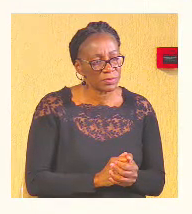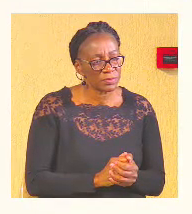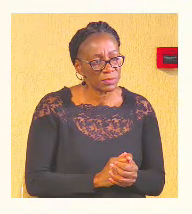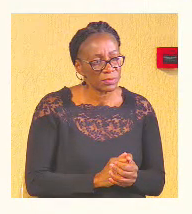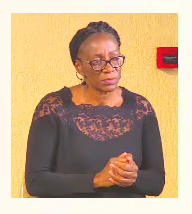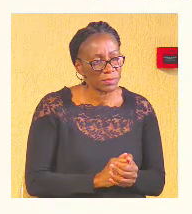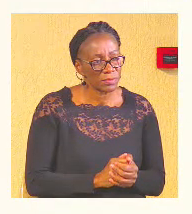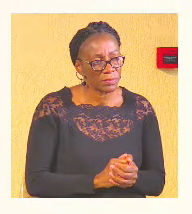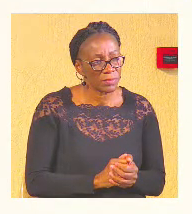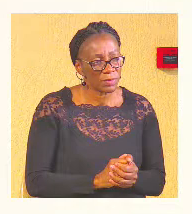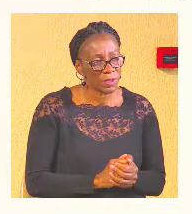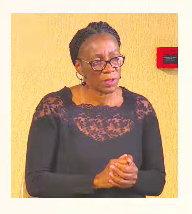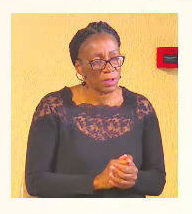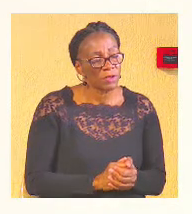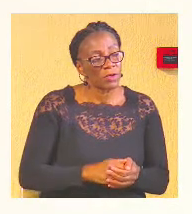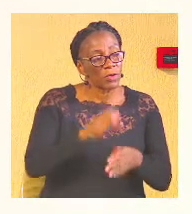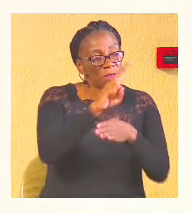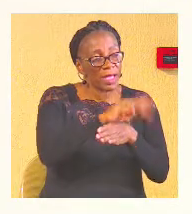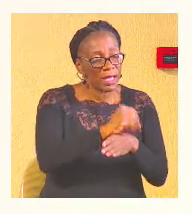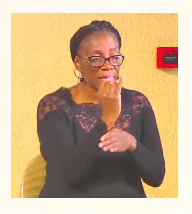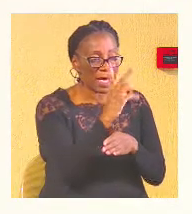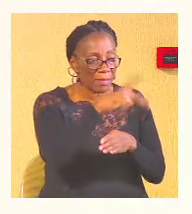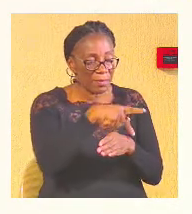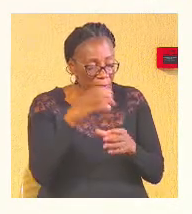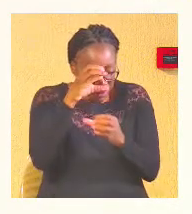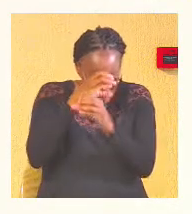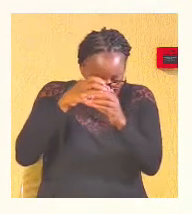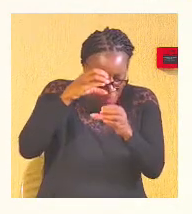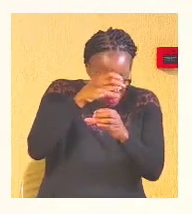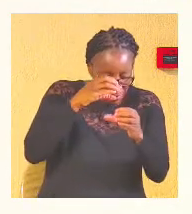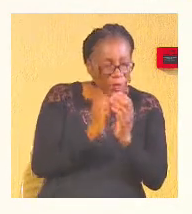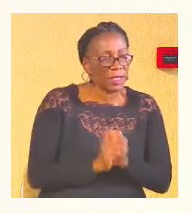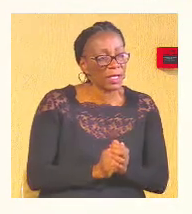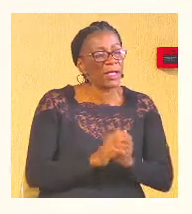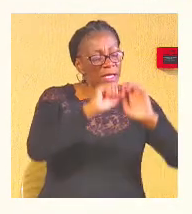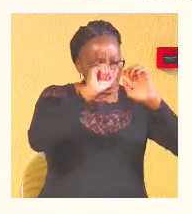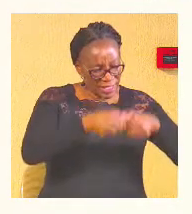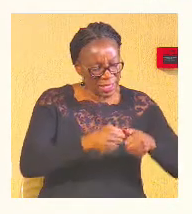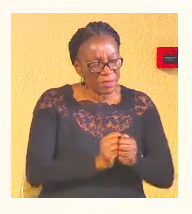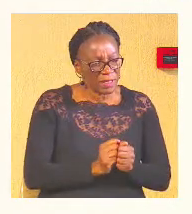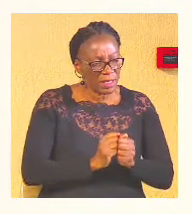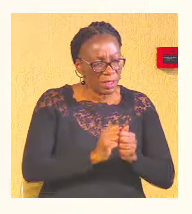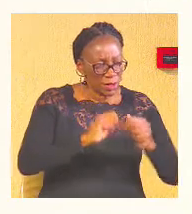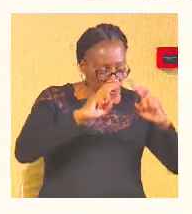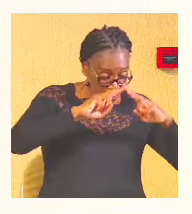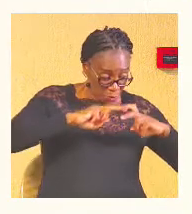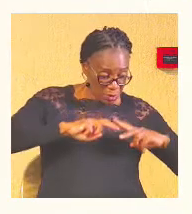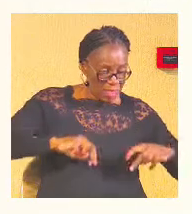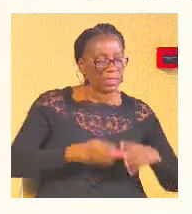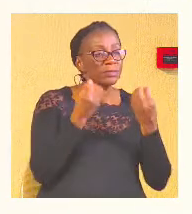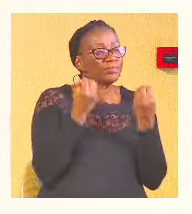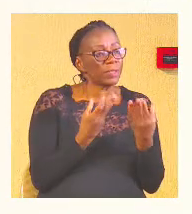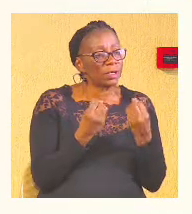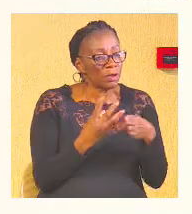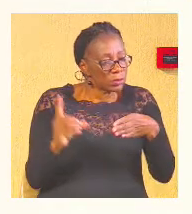testing capacity with the NIP has been expanded. We are doing more and more tests, and we have set a